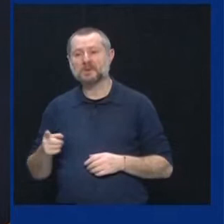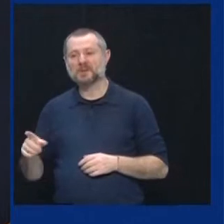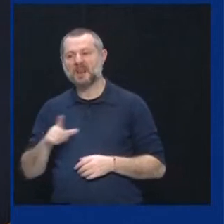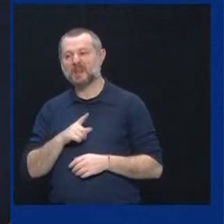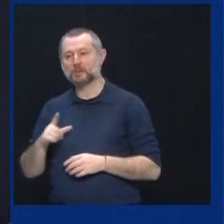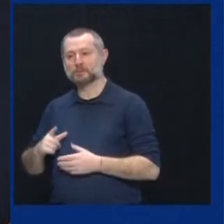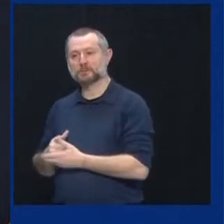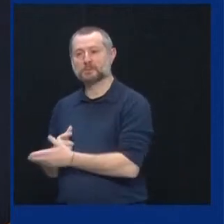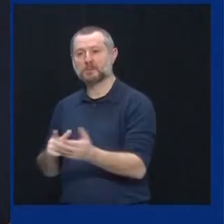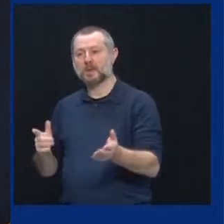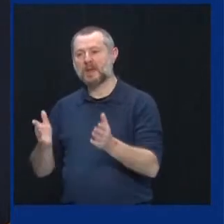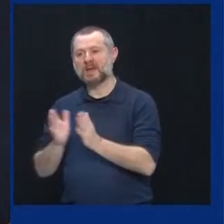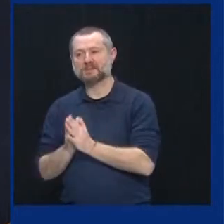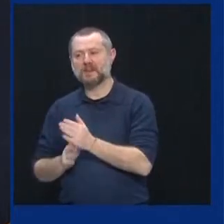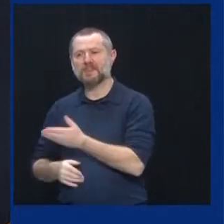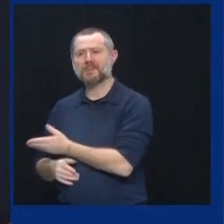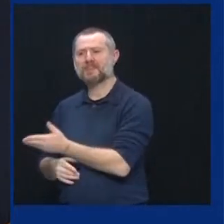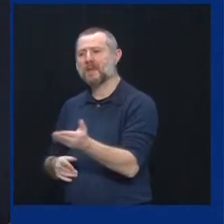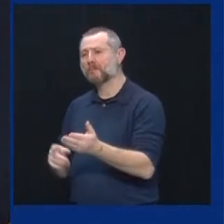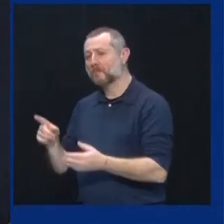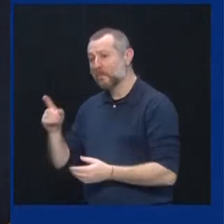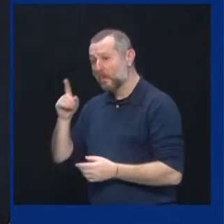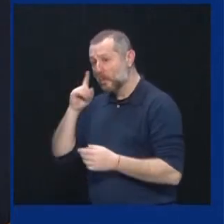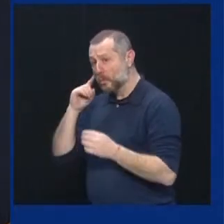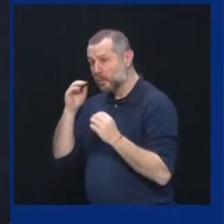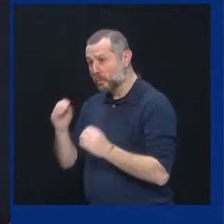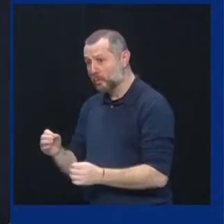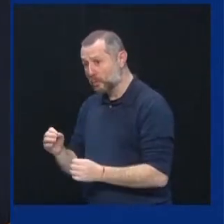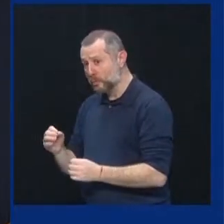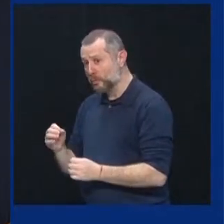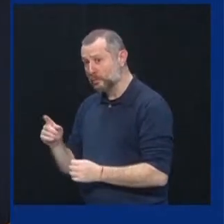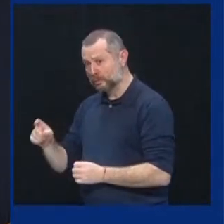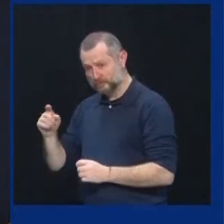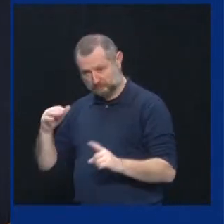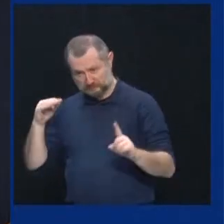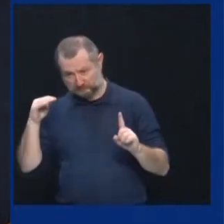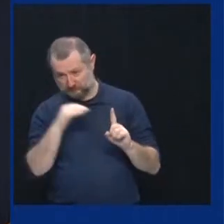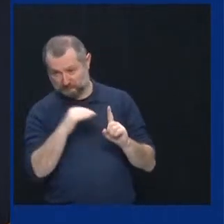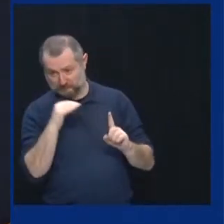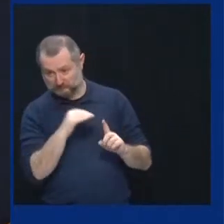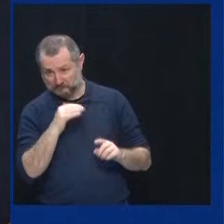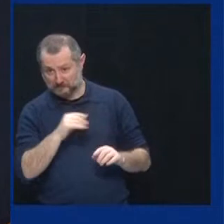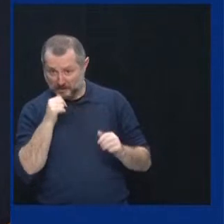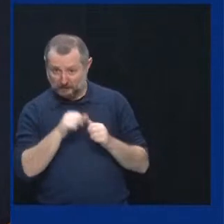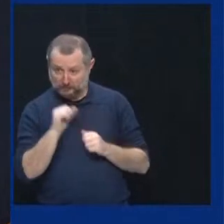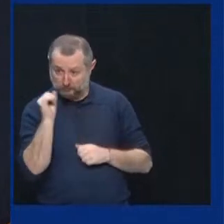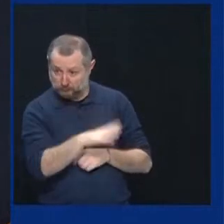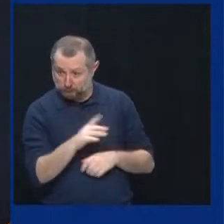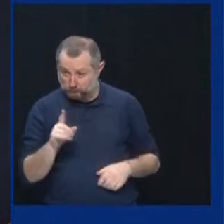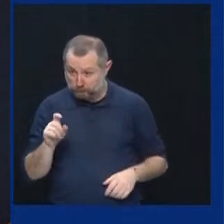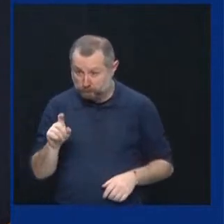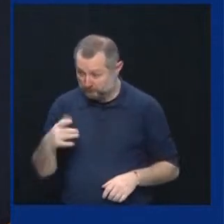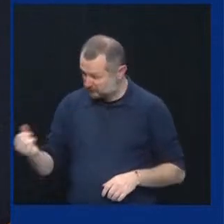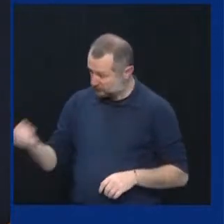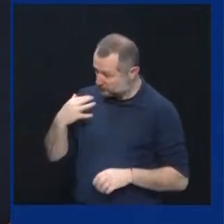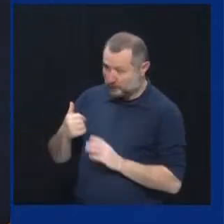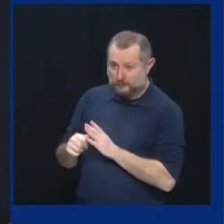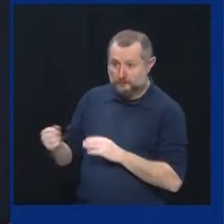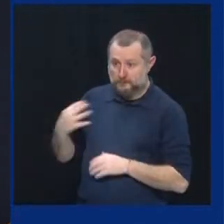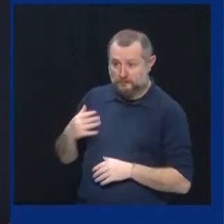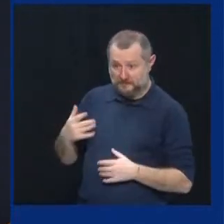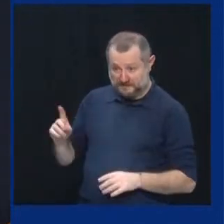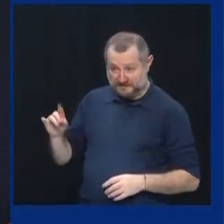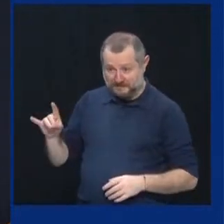legislator, well, when you didn't get a response, did you send a demand letter? Did you